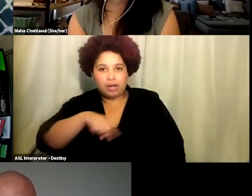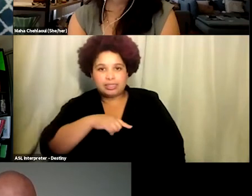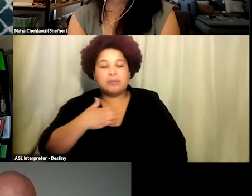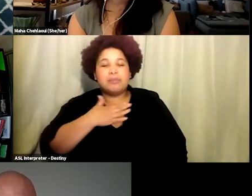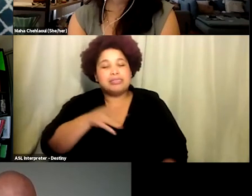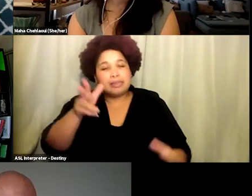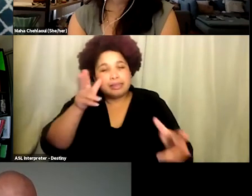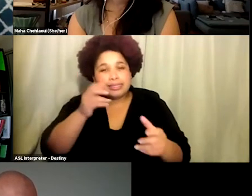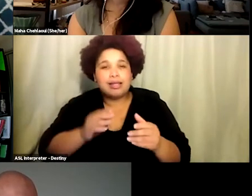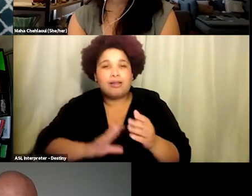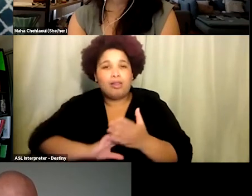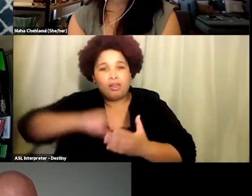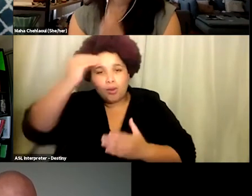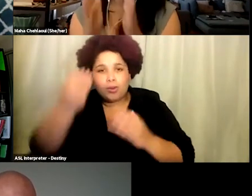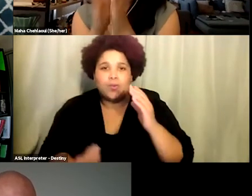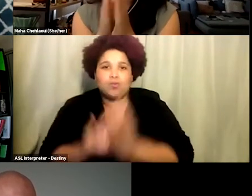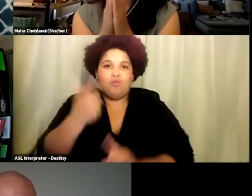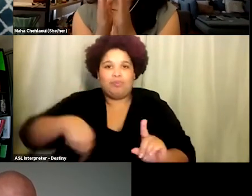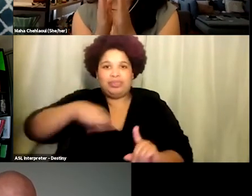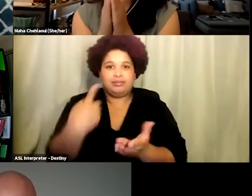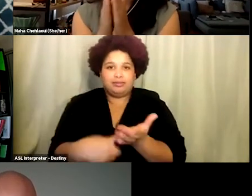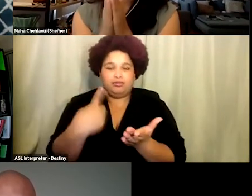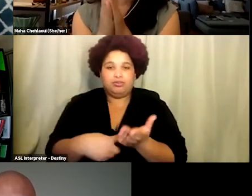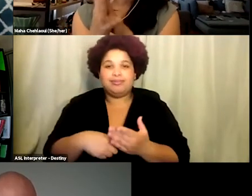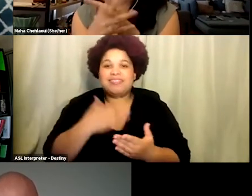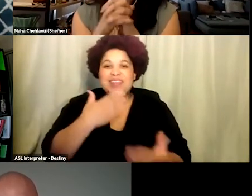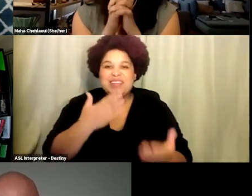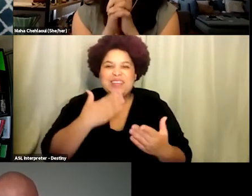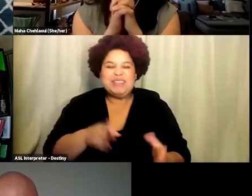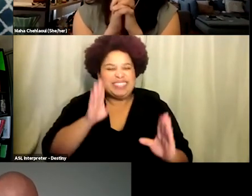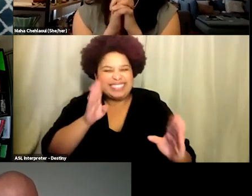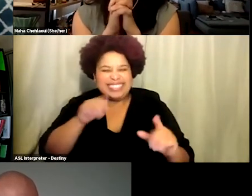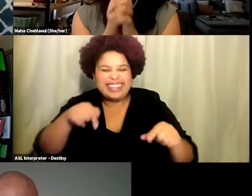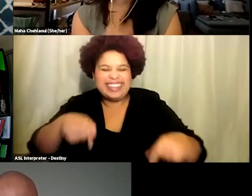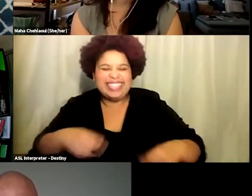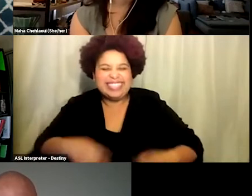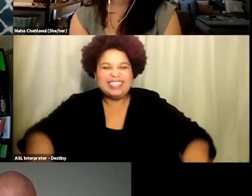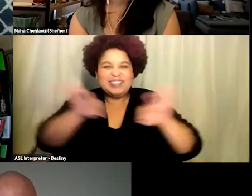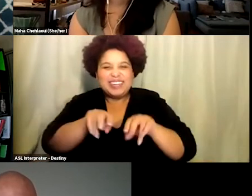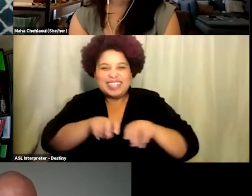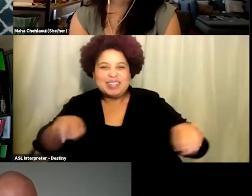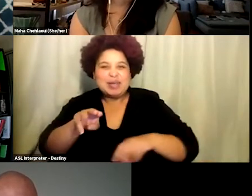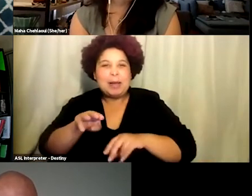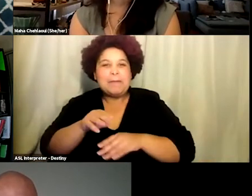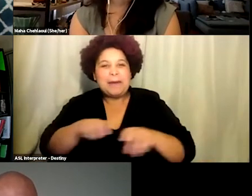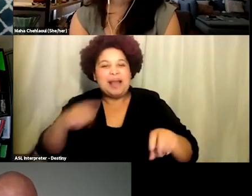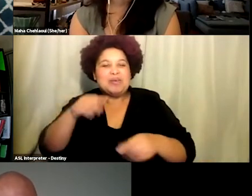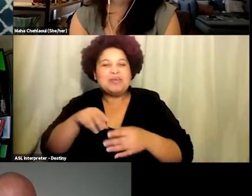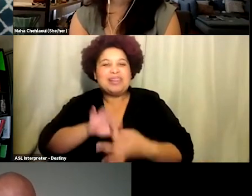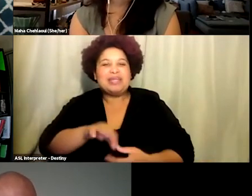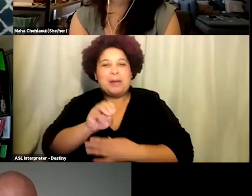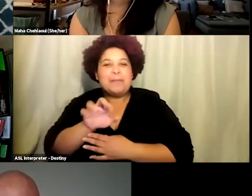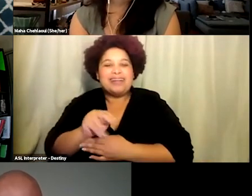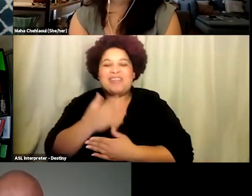them. So with that, thank you so much, everyone, for tuning in to this important MENA panel. I want to send it back to Rebecca Damon. Thank you so much, SAG-AFTRA, for hosting this